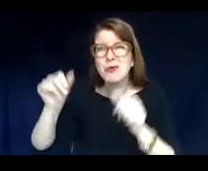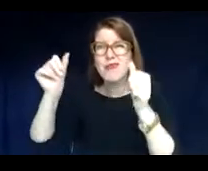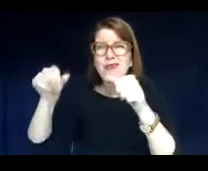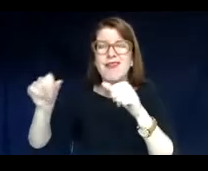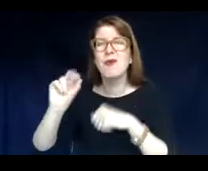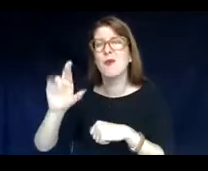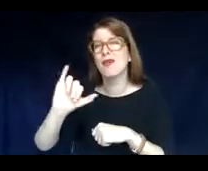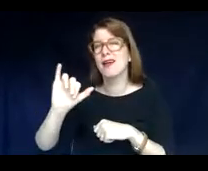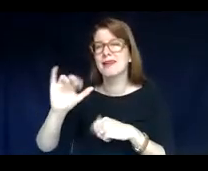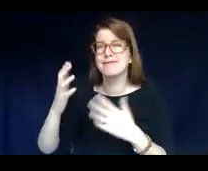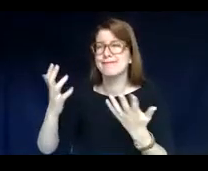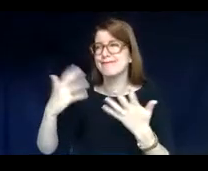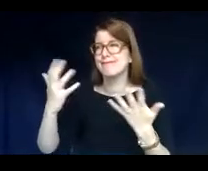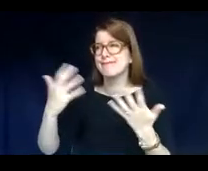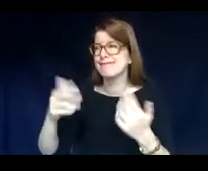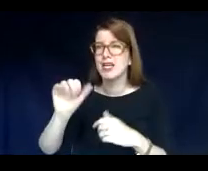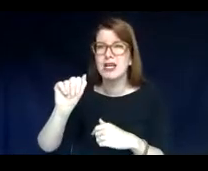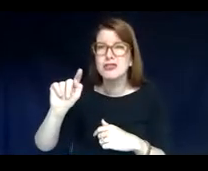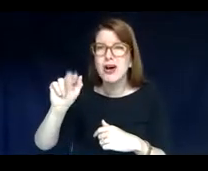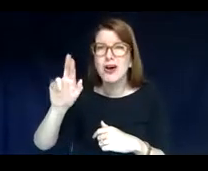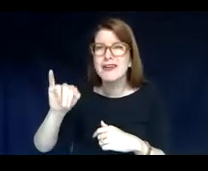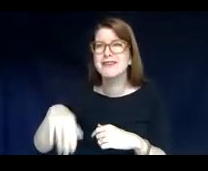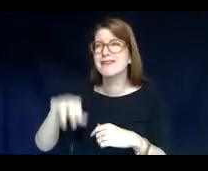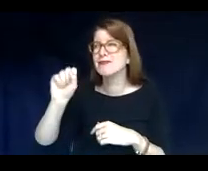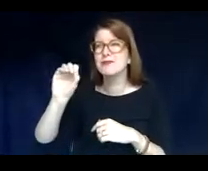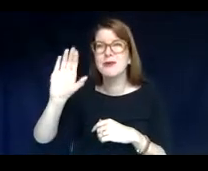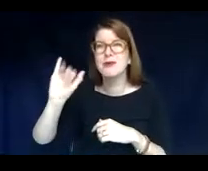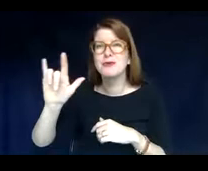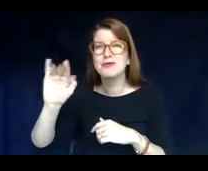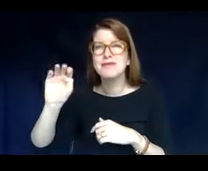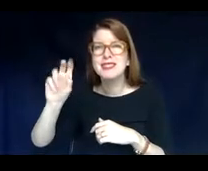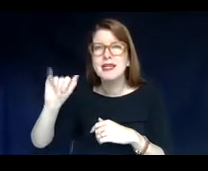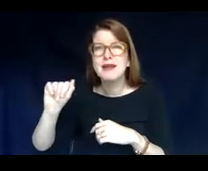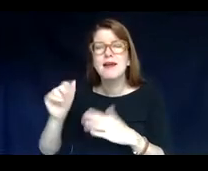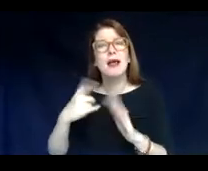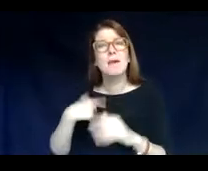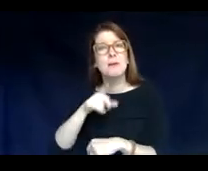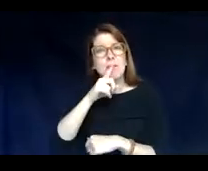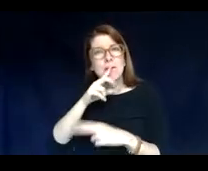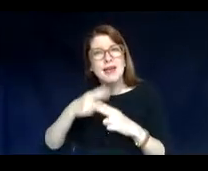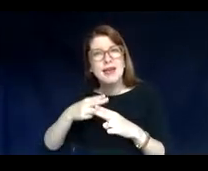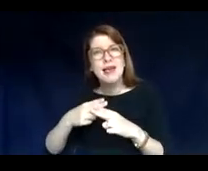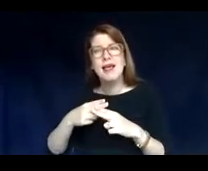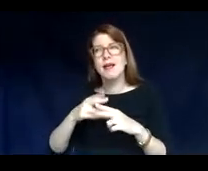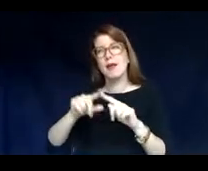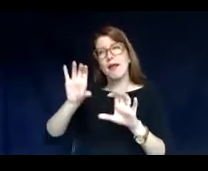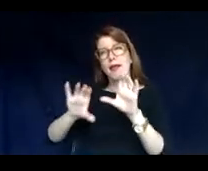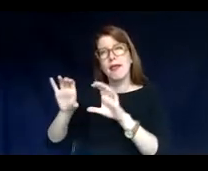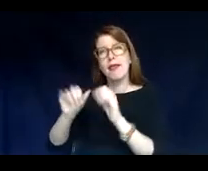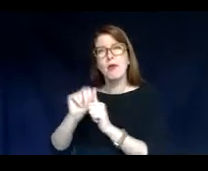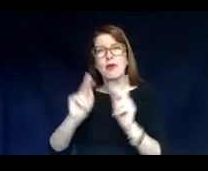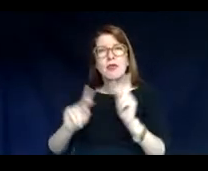it did is allow me to remain anonymous, like it happens today. I talked to people in chat rooms, unfortunately was introduced to